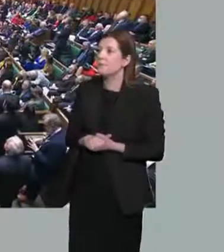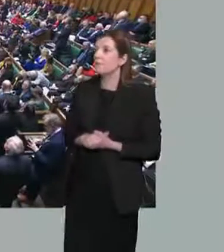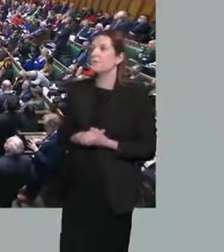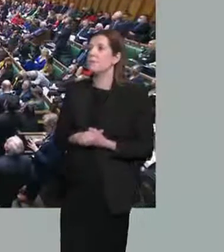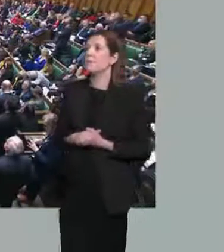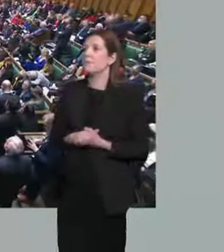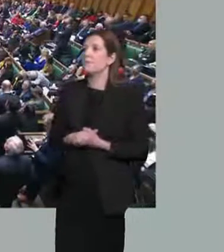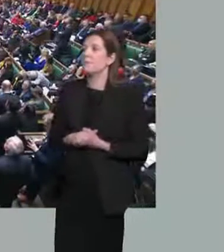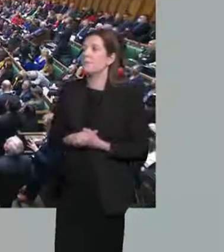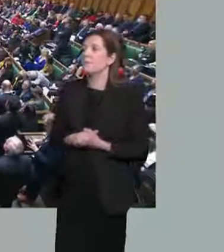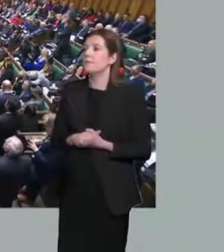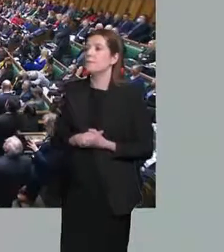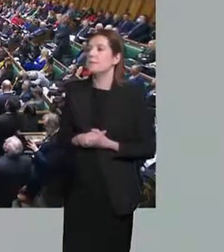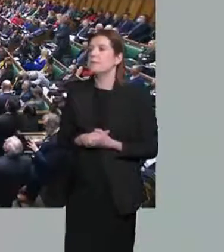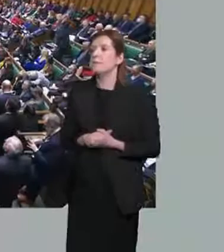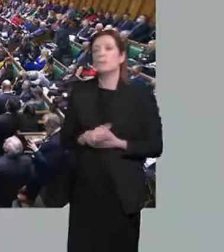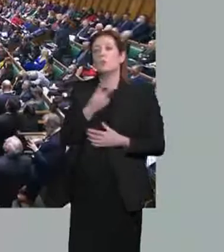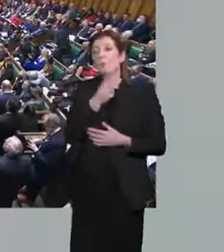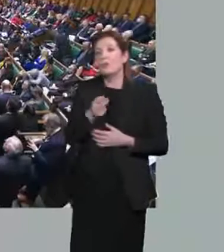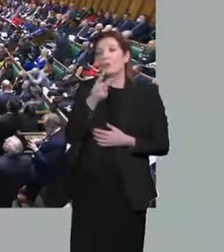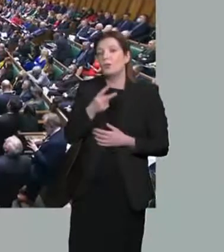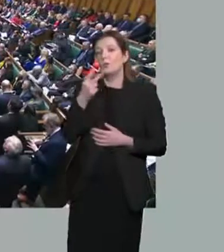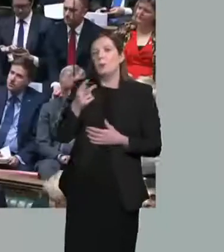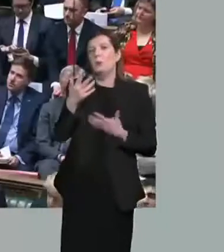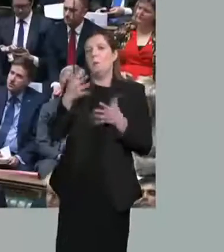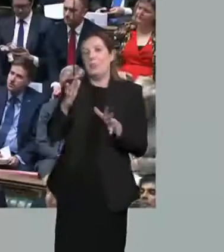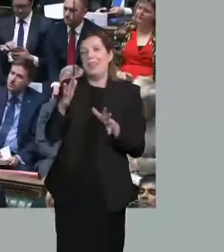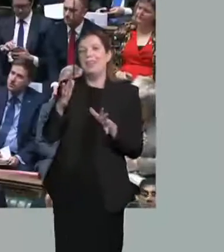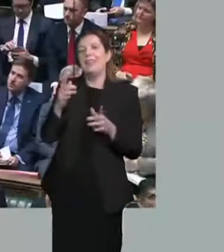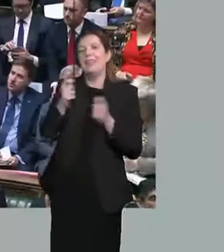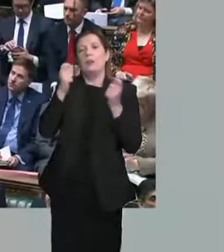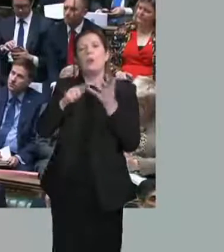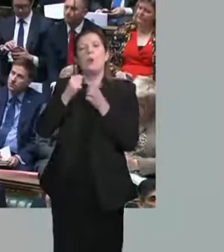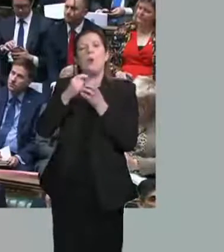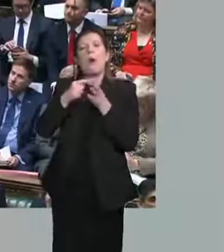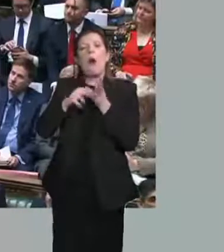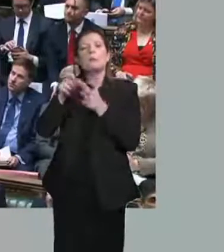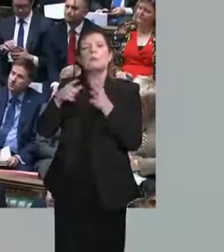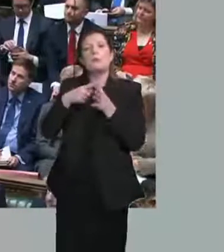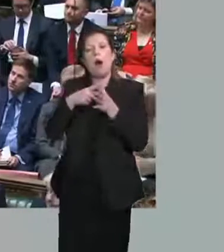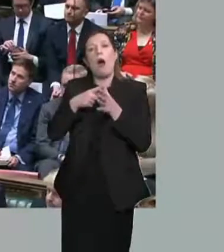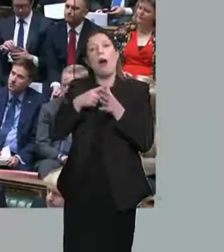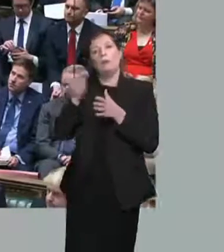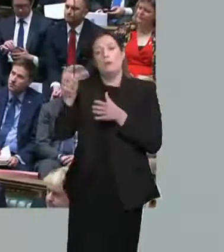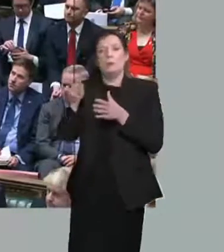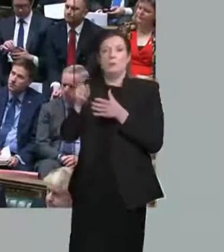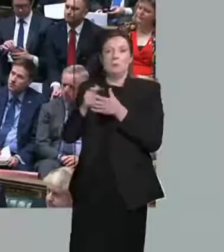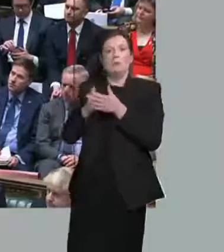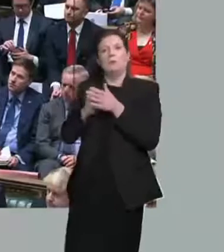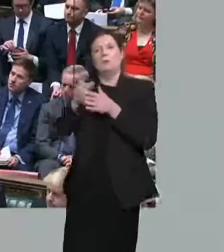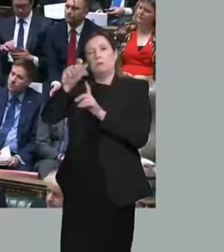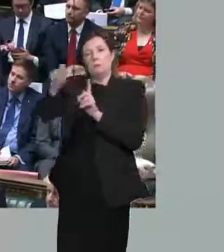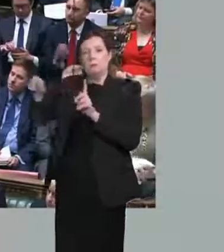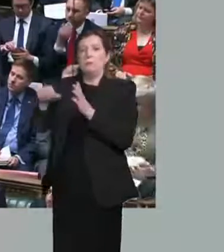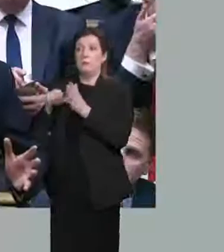This year marks the 50th anniversary of the expulsion of Asians from Uganda, the country where I was born. Under Ted